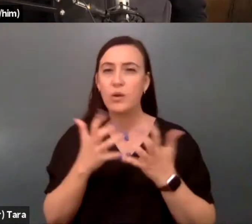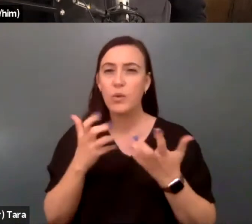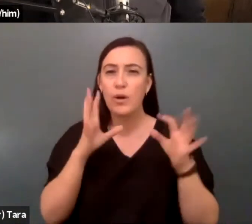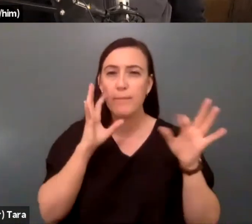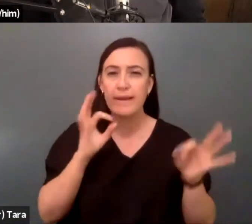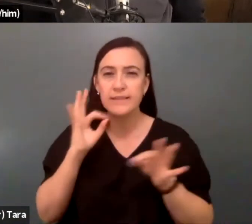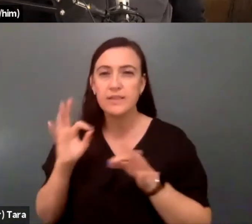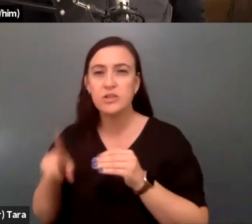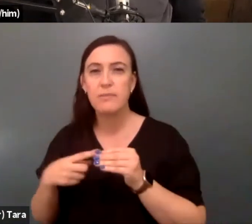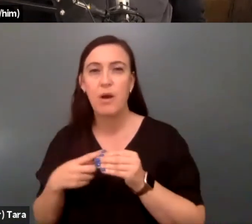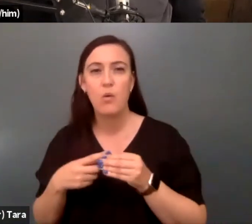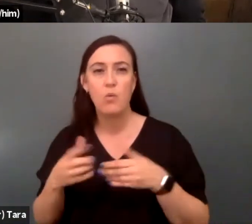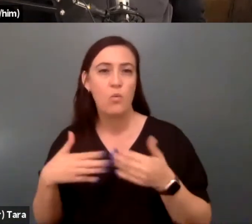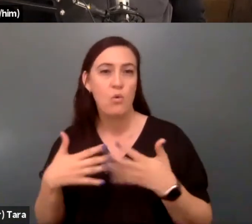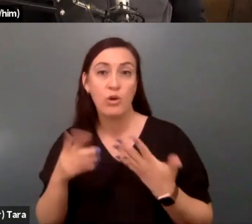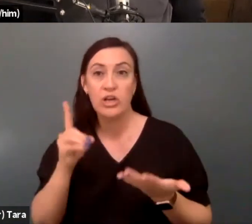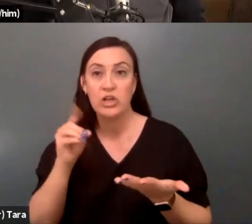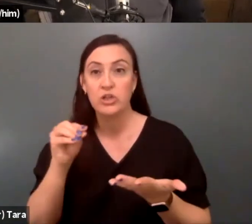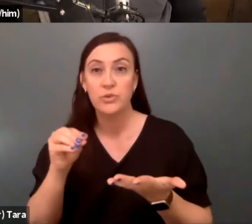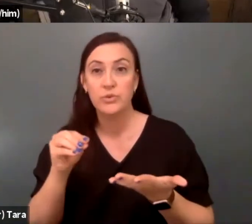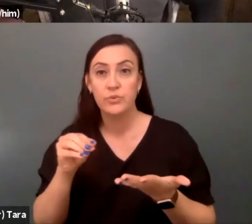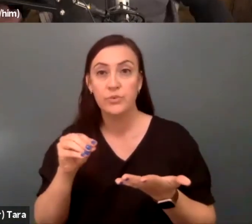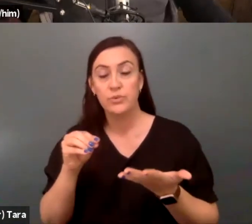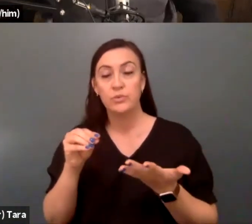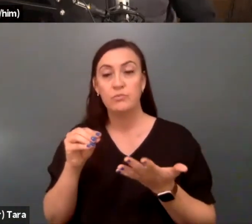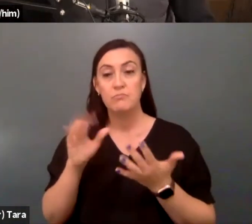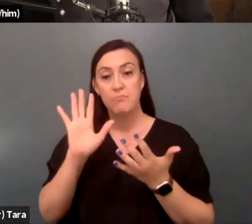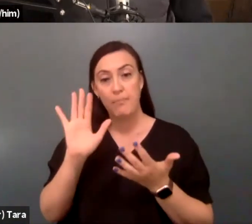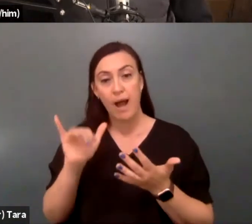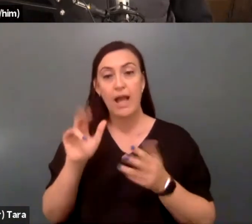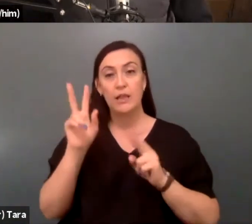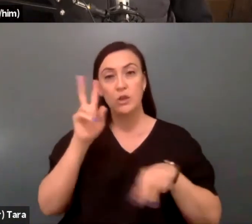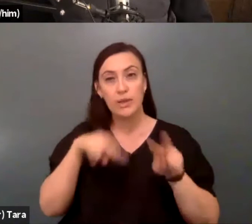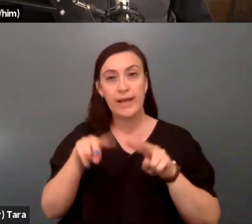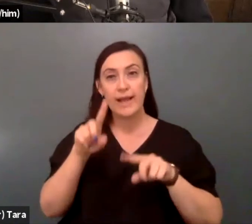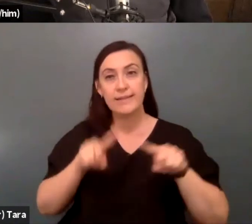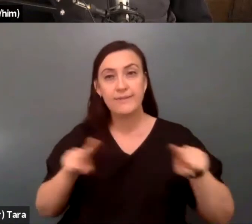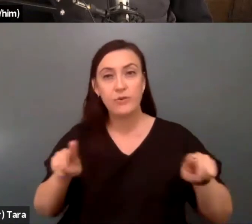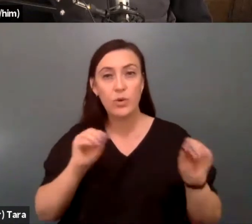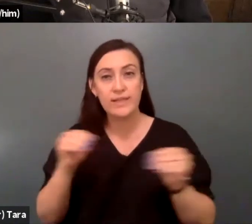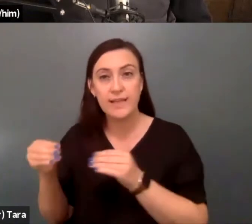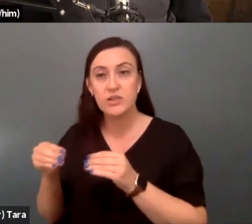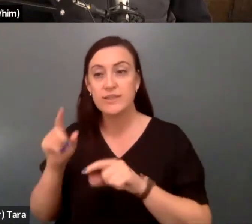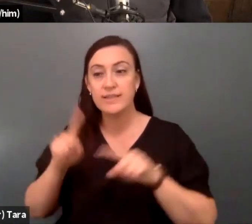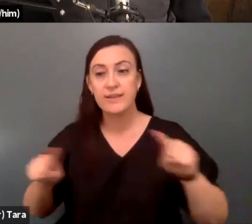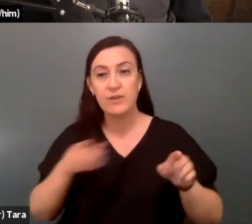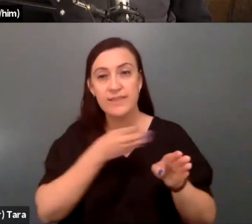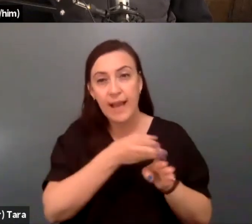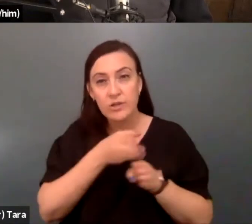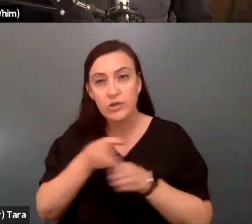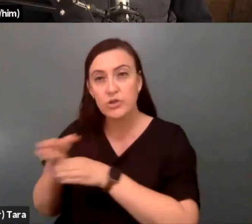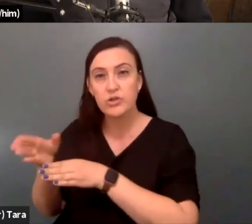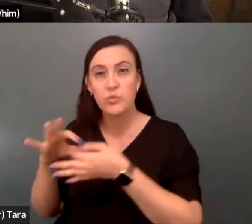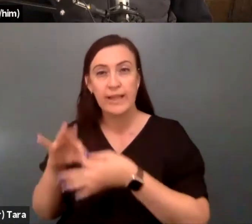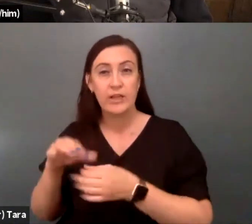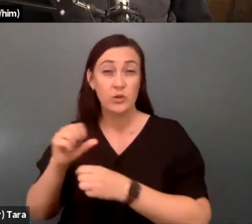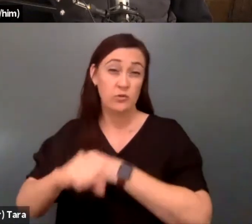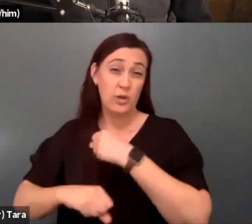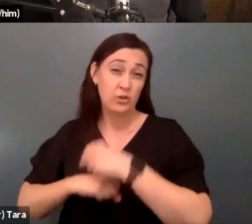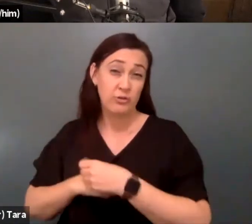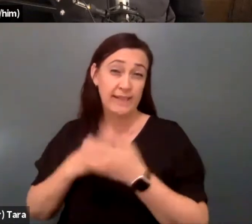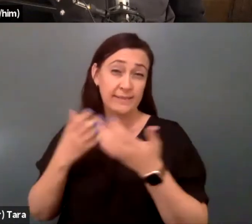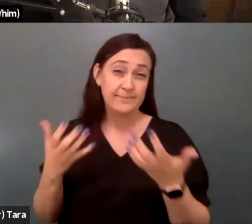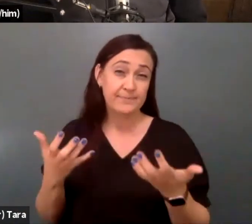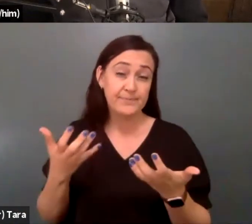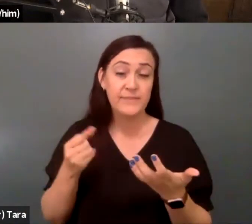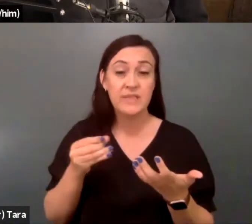want to do by looking at different organizations in different sectors as it relates to structuring? And it's